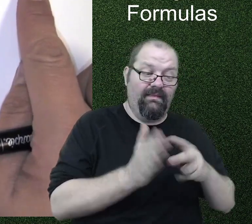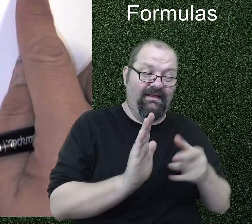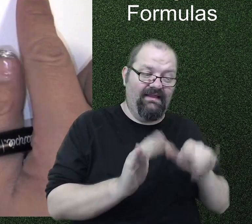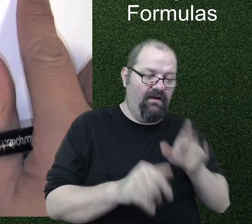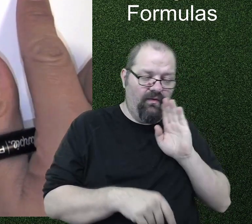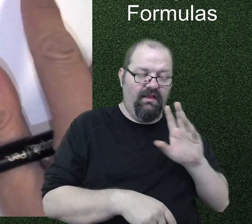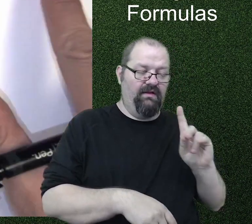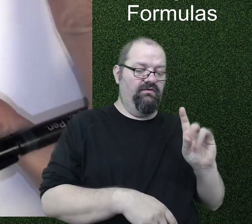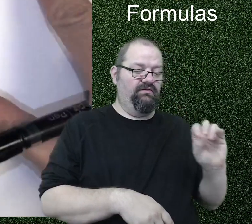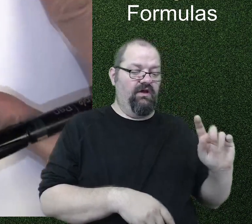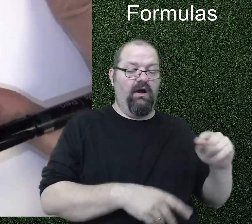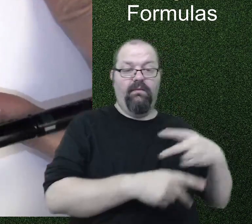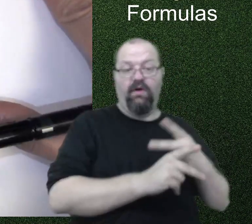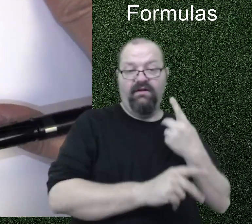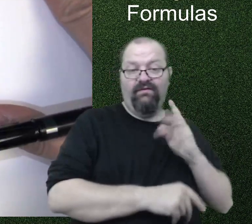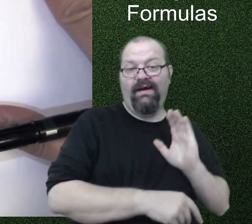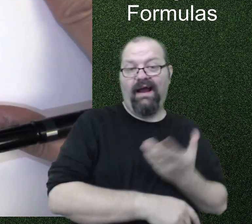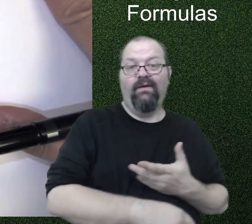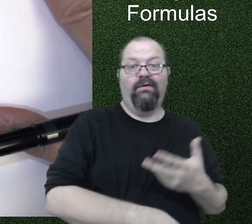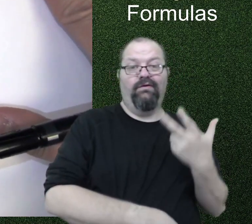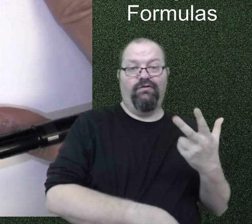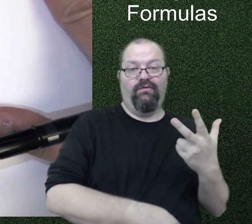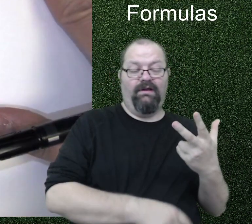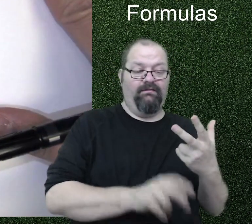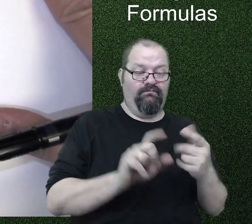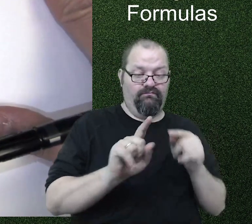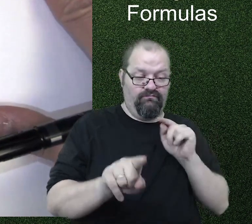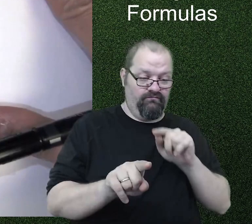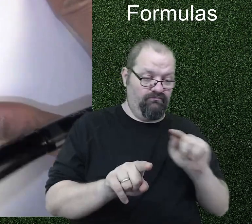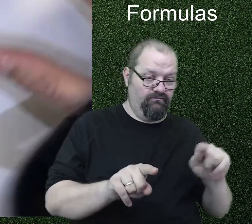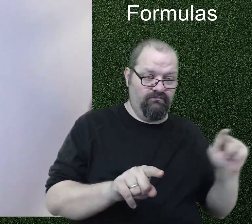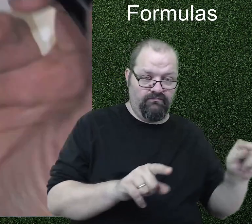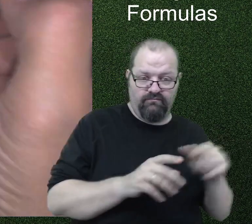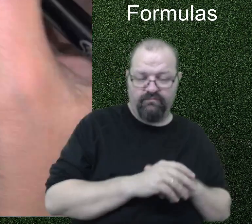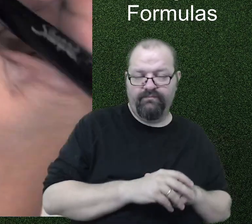in R3. That's our dot product in R2.